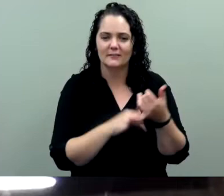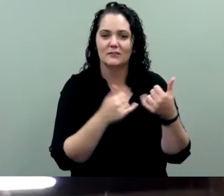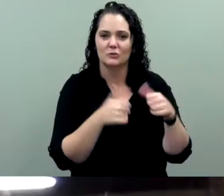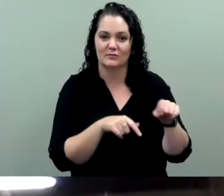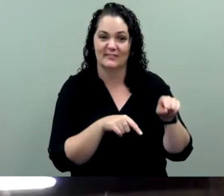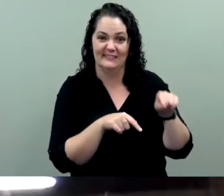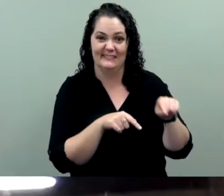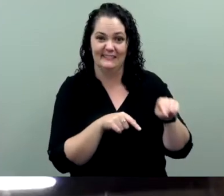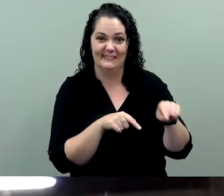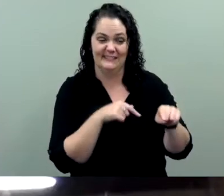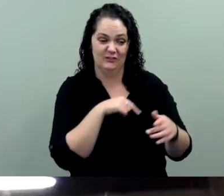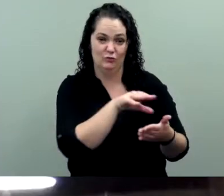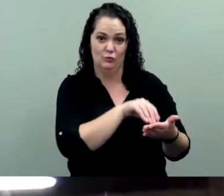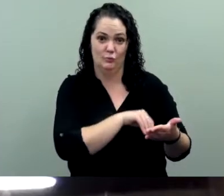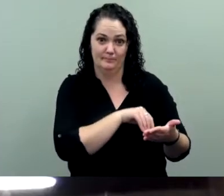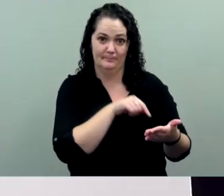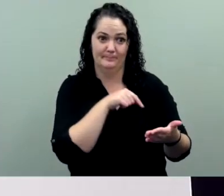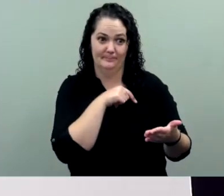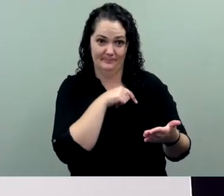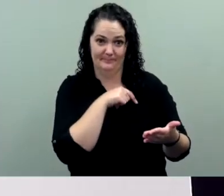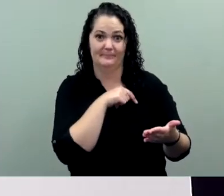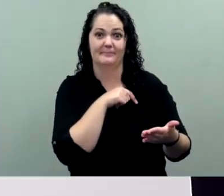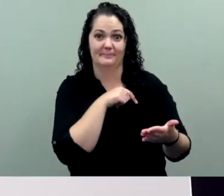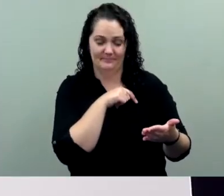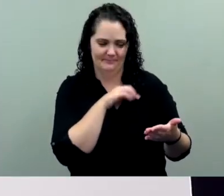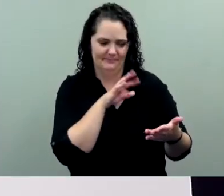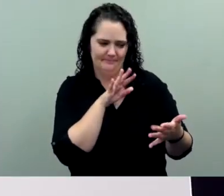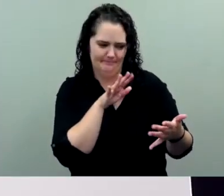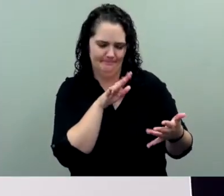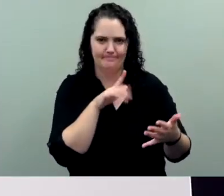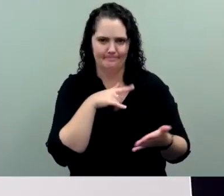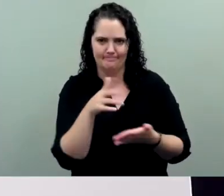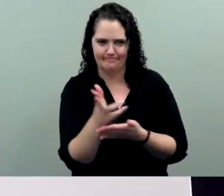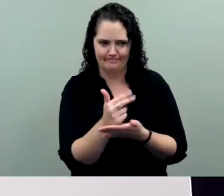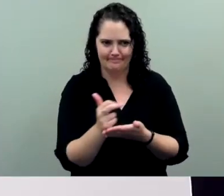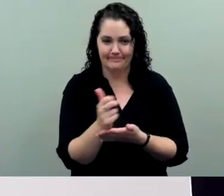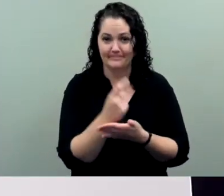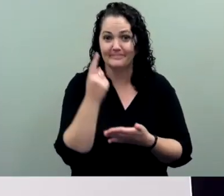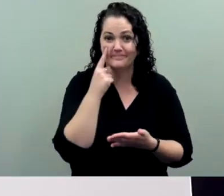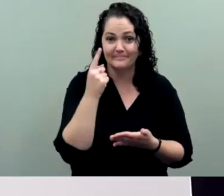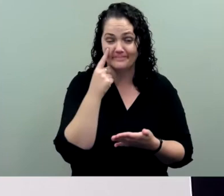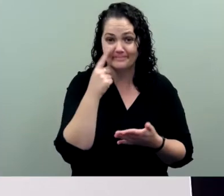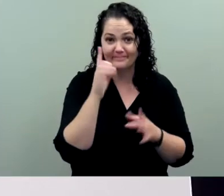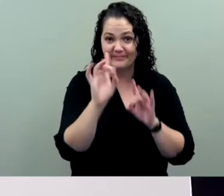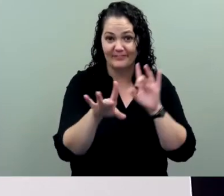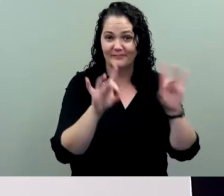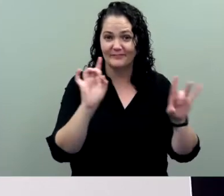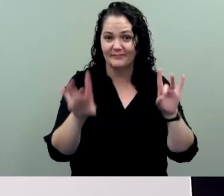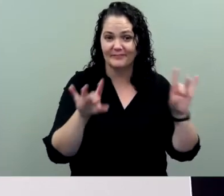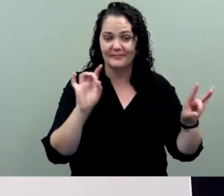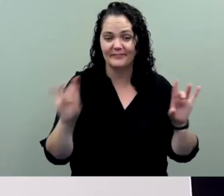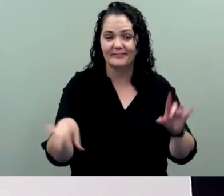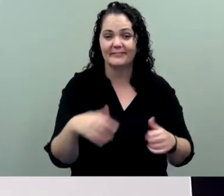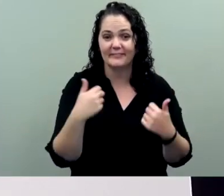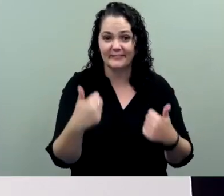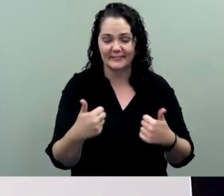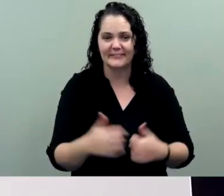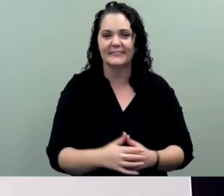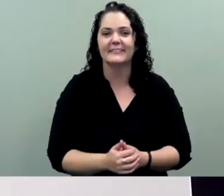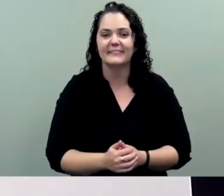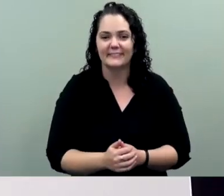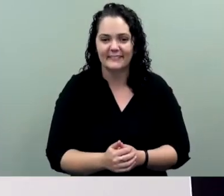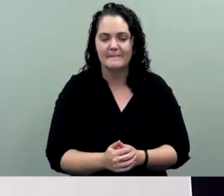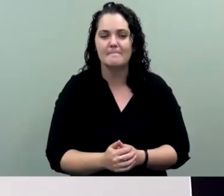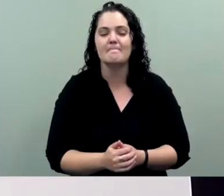I know QAGOMA is going to want you to share these drawings. So I'm going to get myself situated, and let's draw it together. And as we draw, I'm